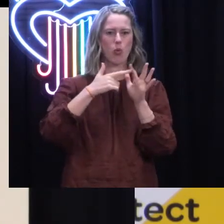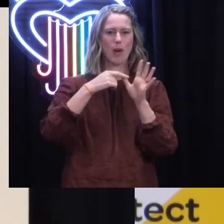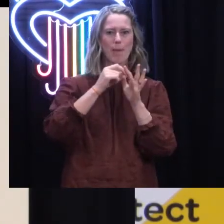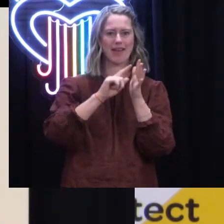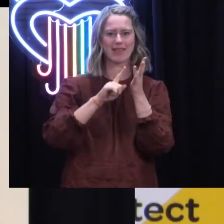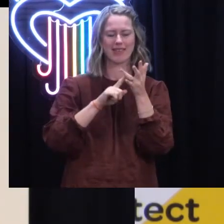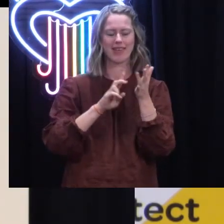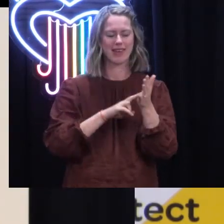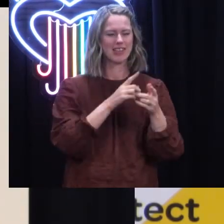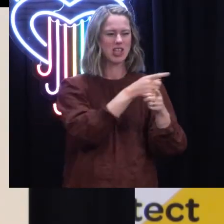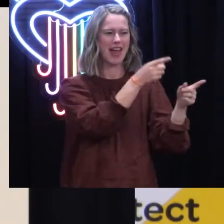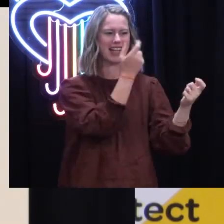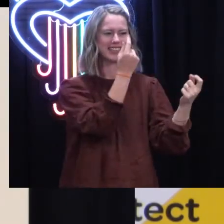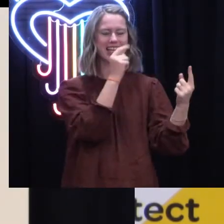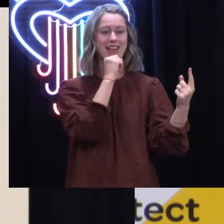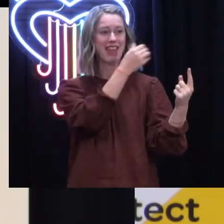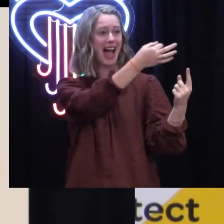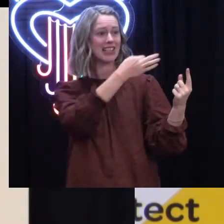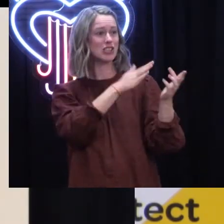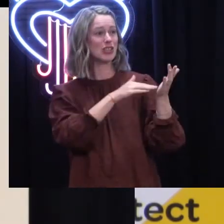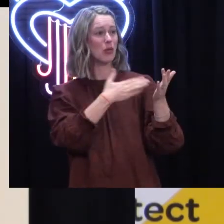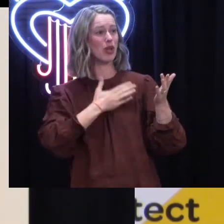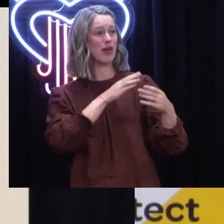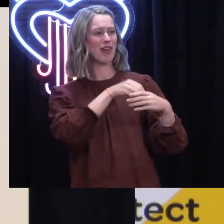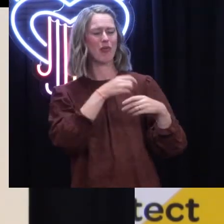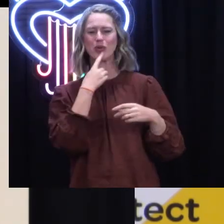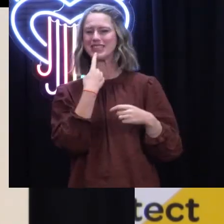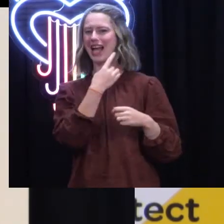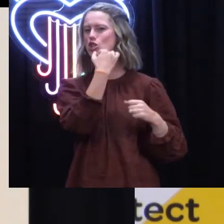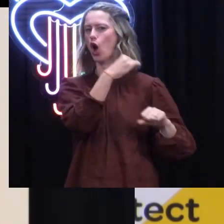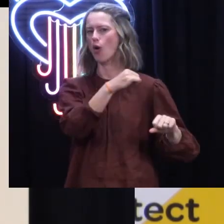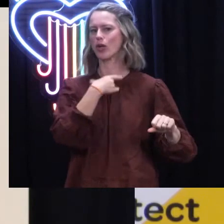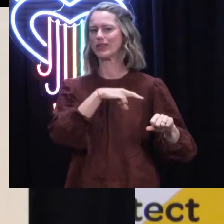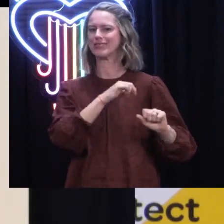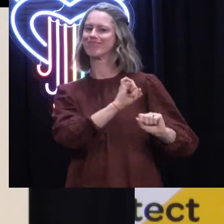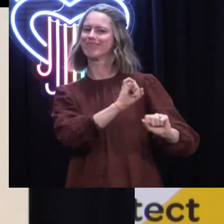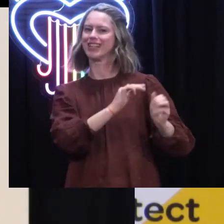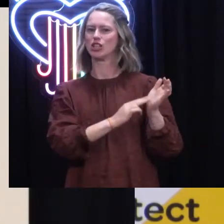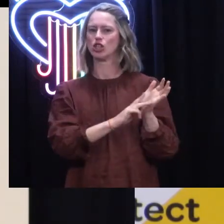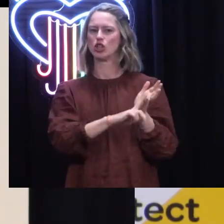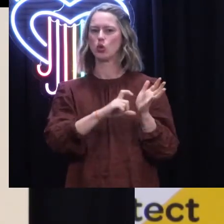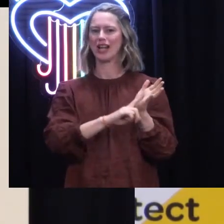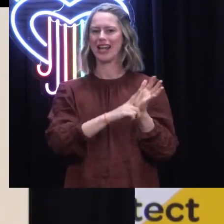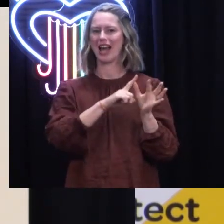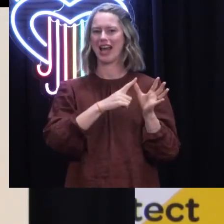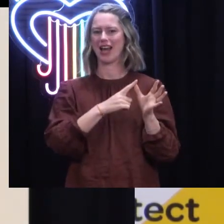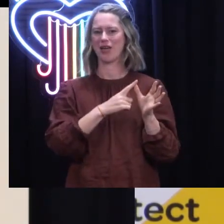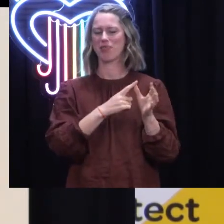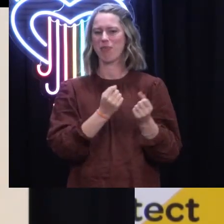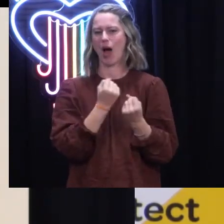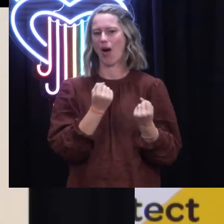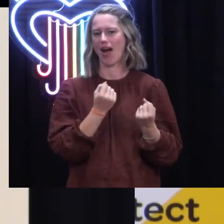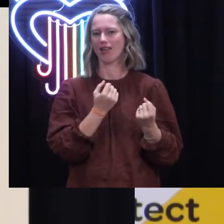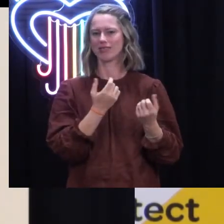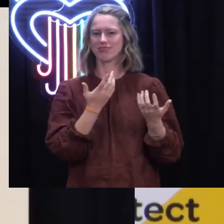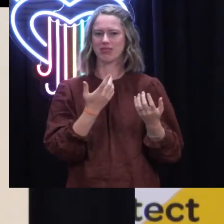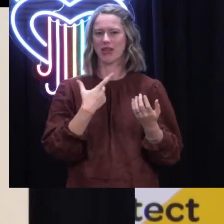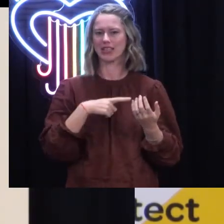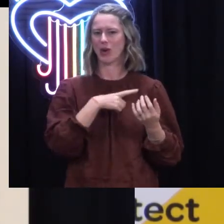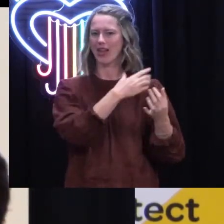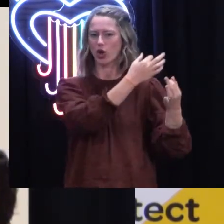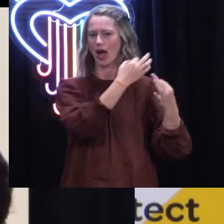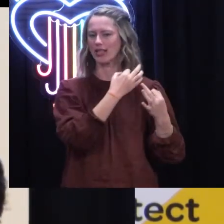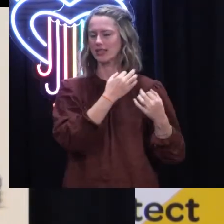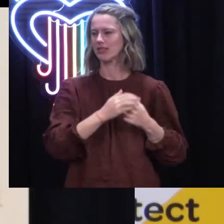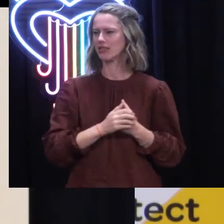well understood our likely position on the establishment of nuclear-powered submarines and their use in the region. It is